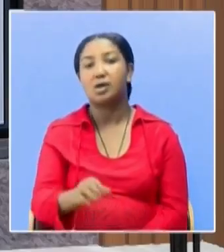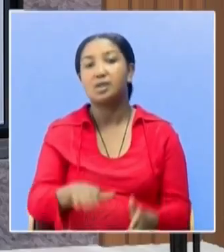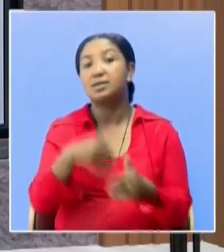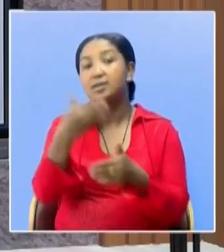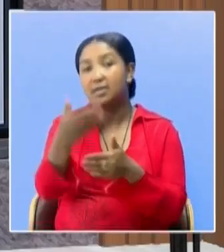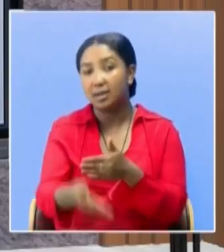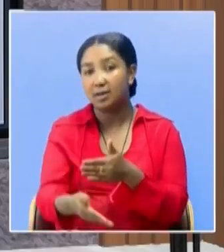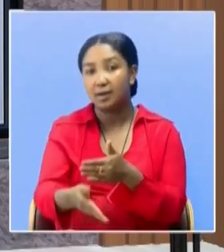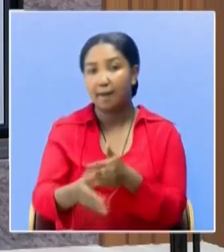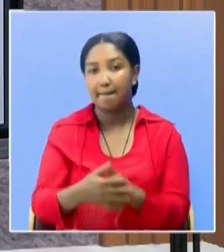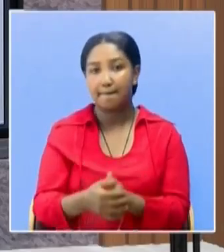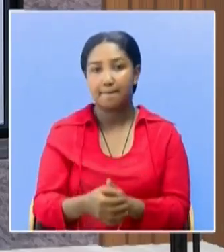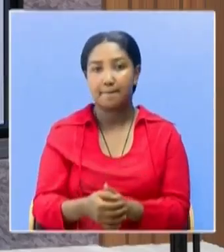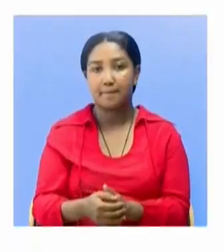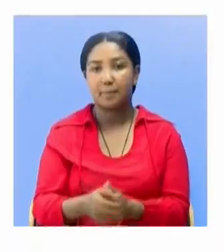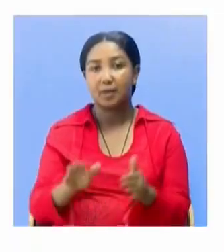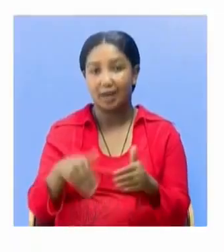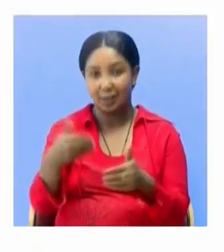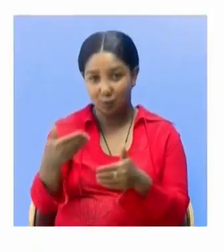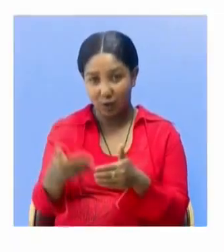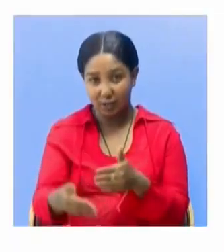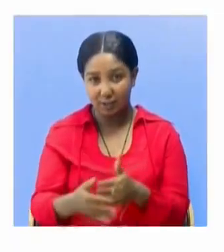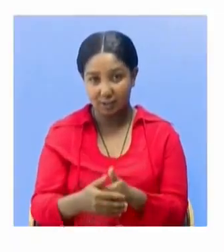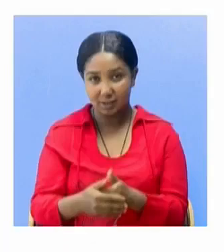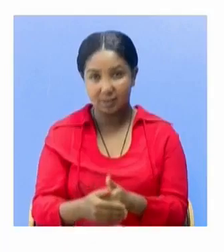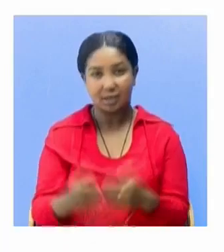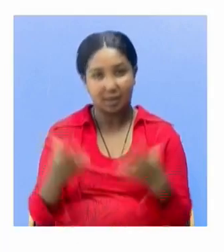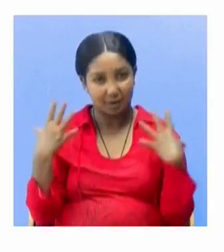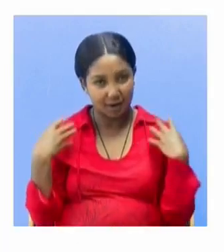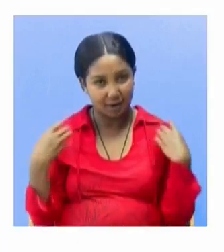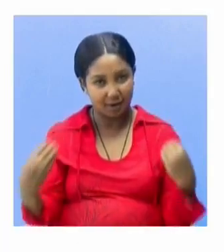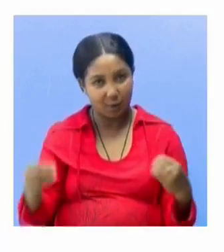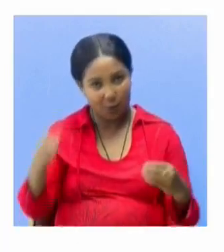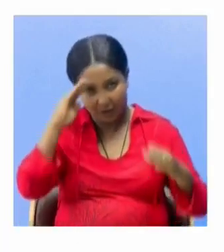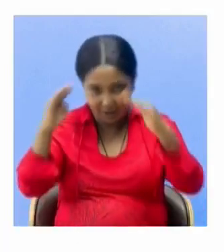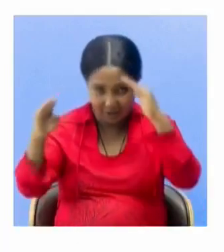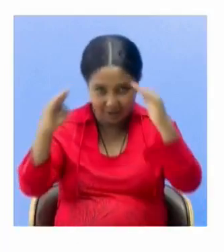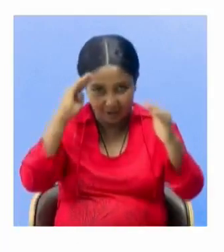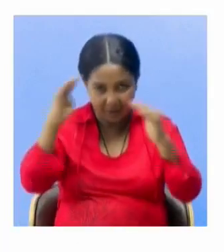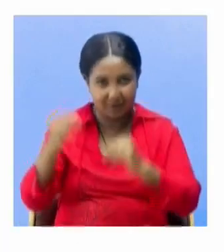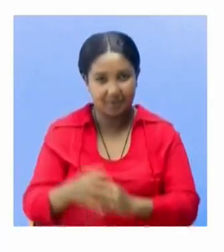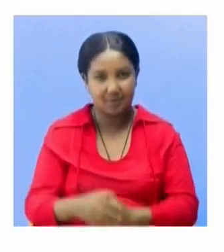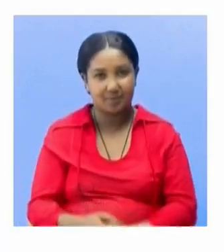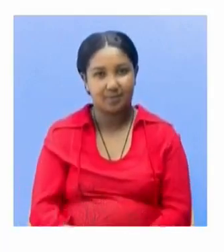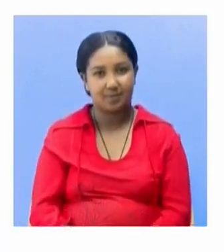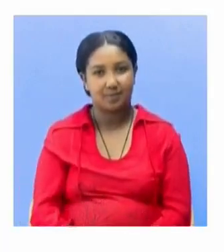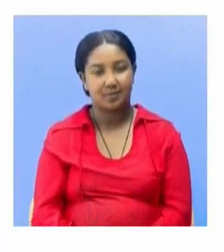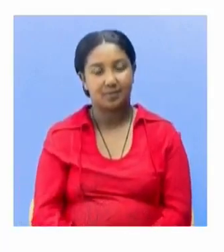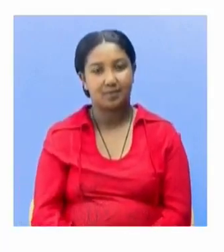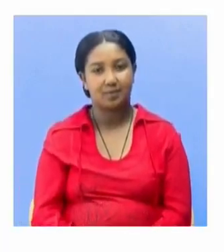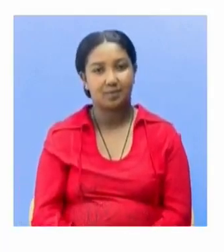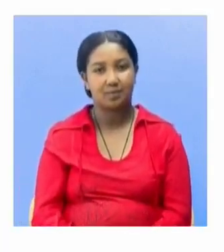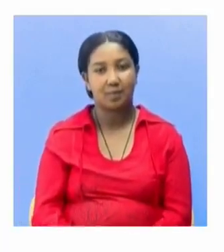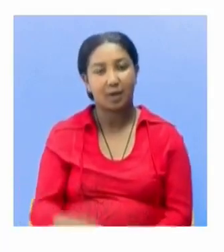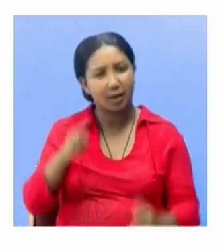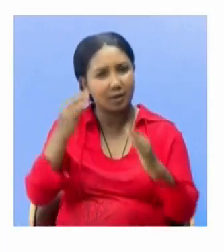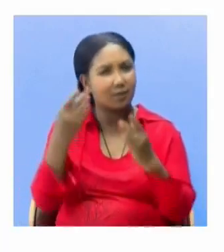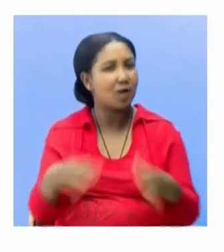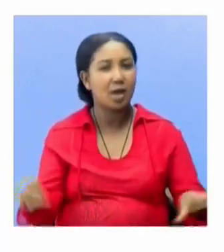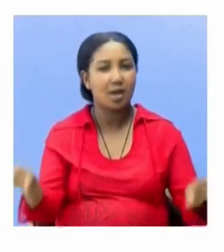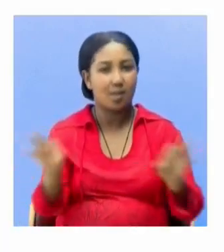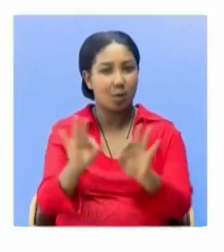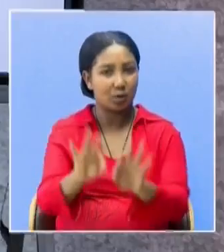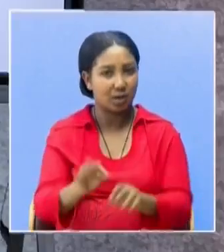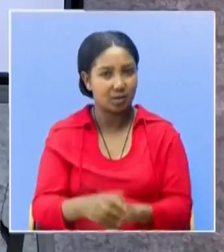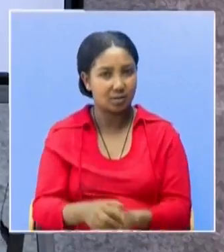comes next? The next one that is greeting. Yeah, greeting. Greeting is very important. In